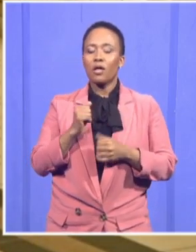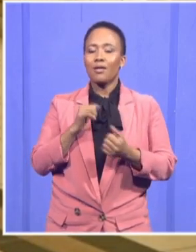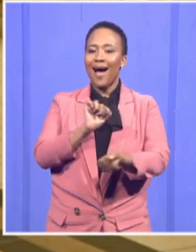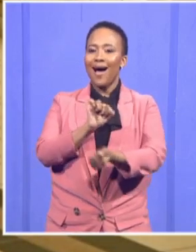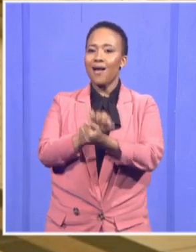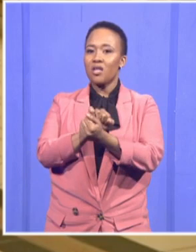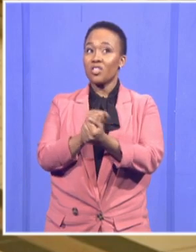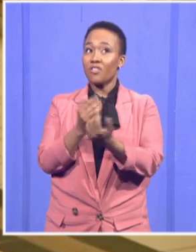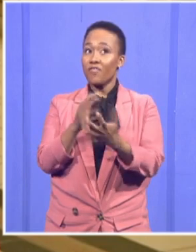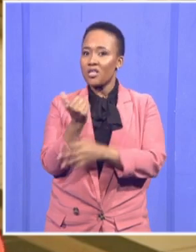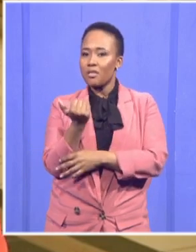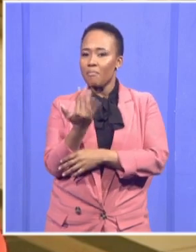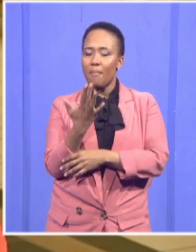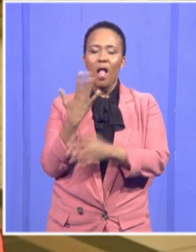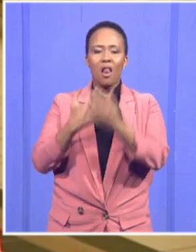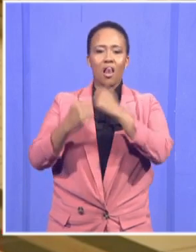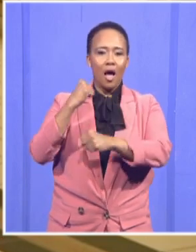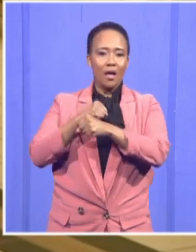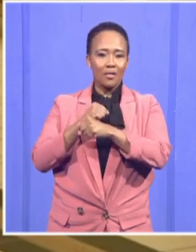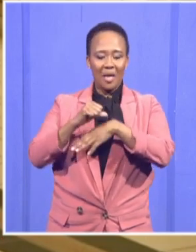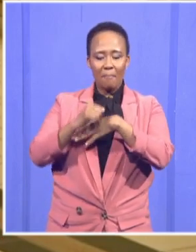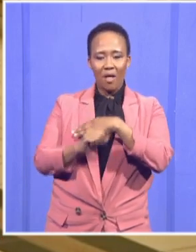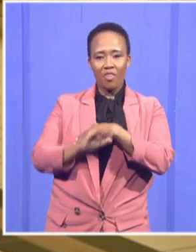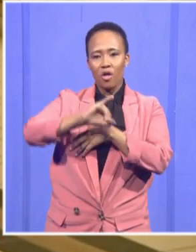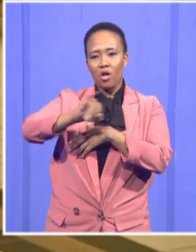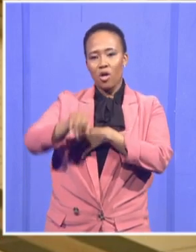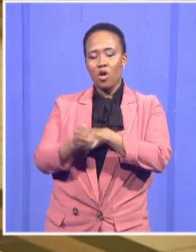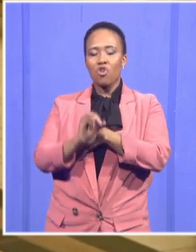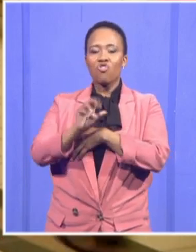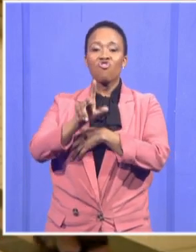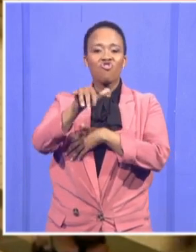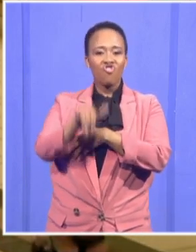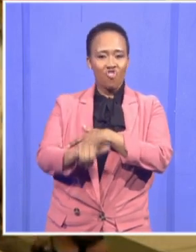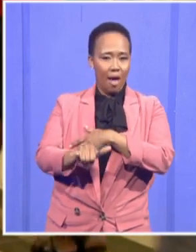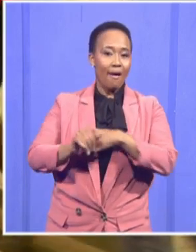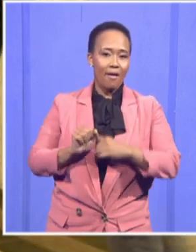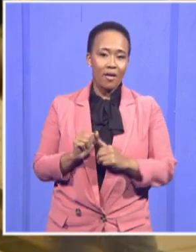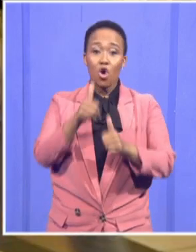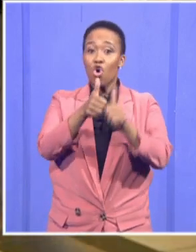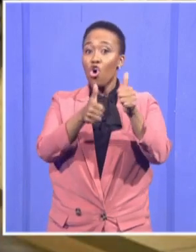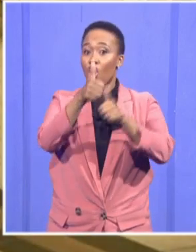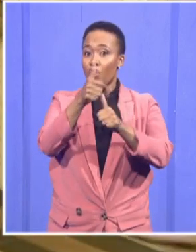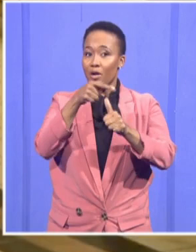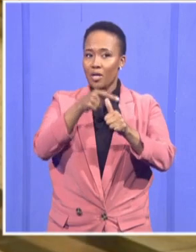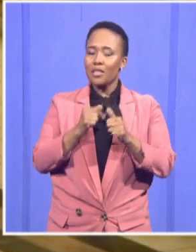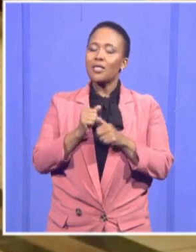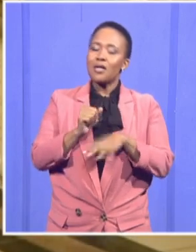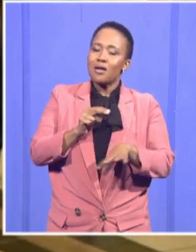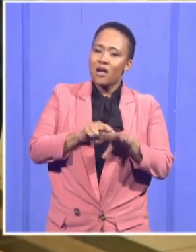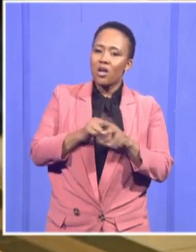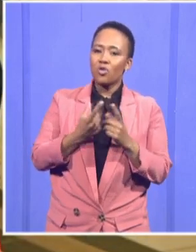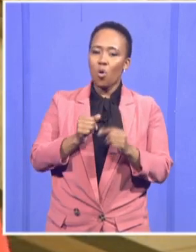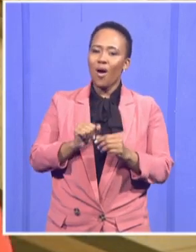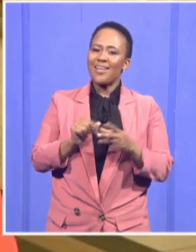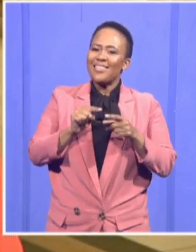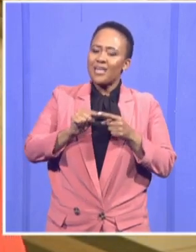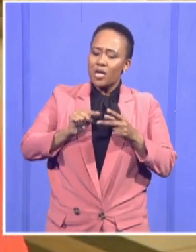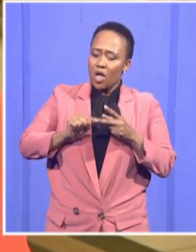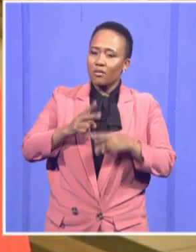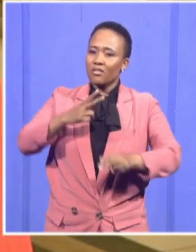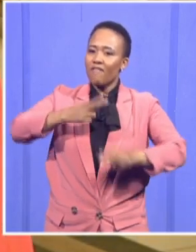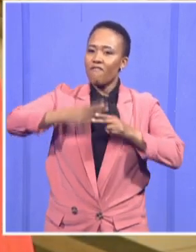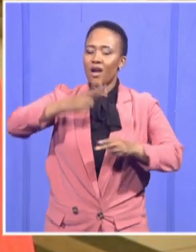issued last year in July, but as of course the authorities had to finalize some of the details, they could not